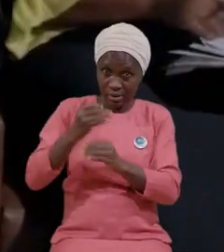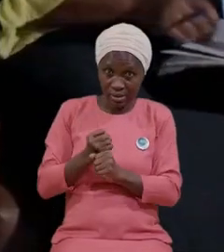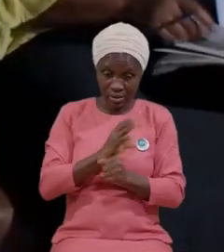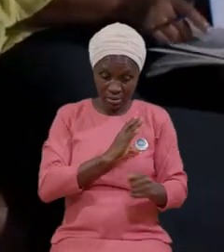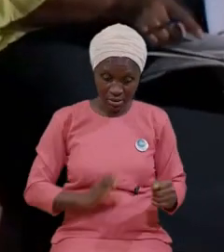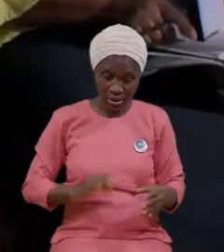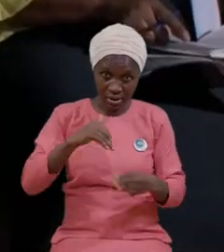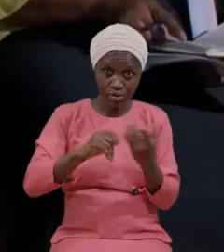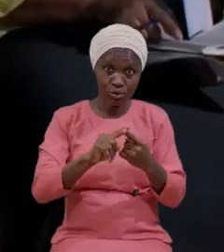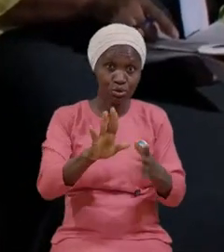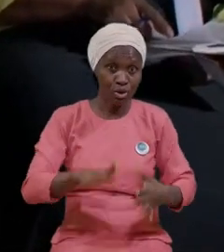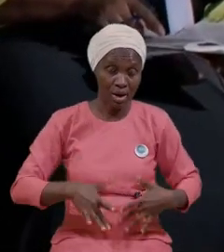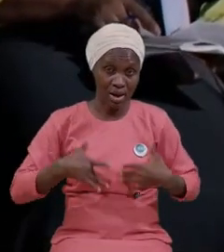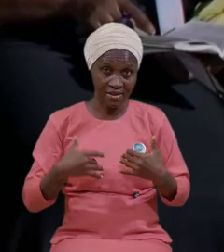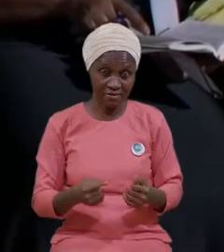life.